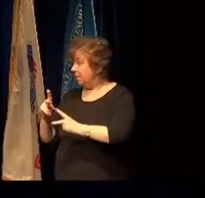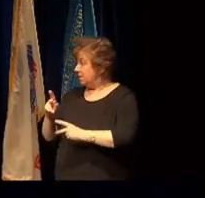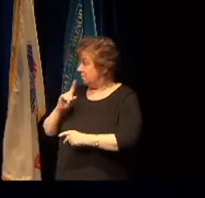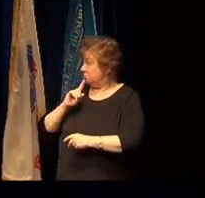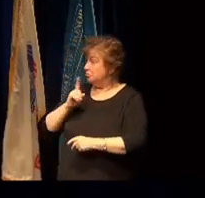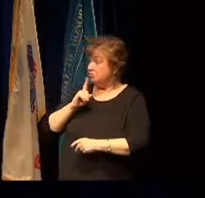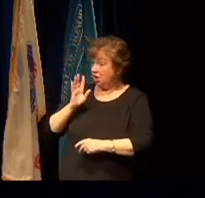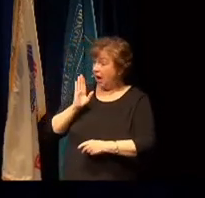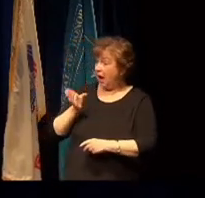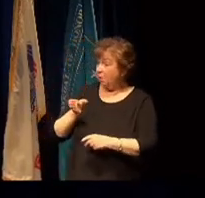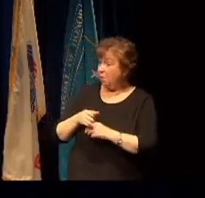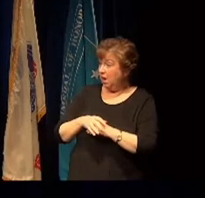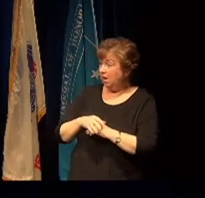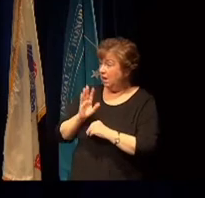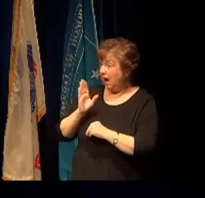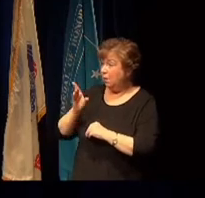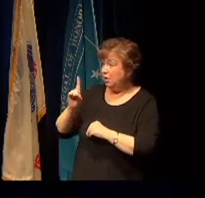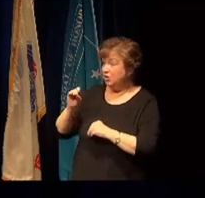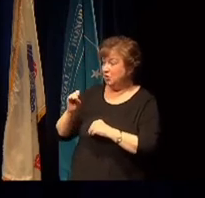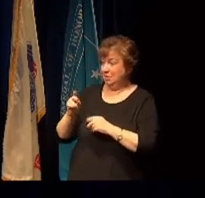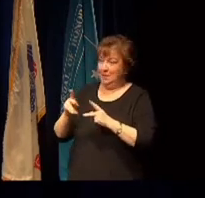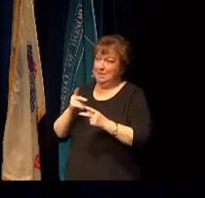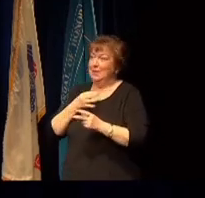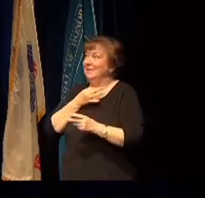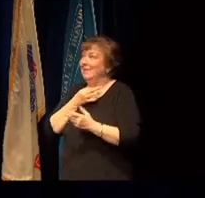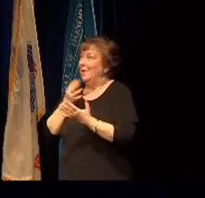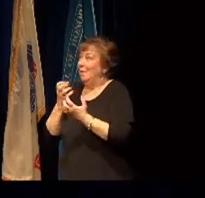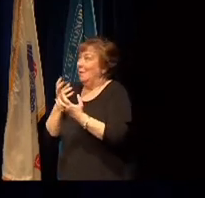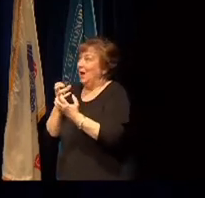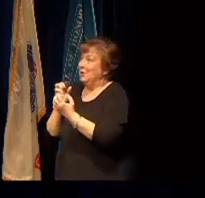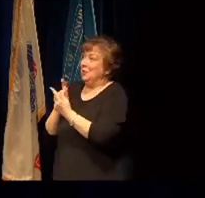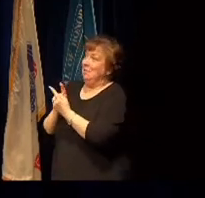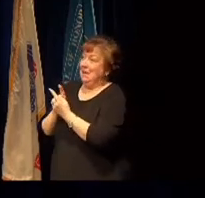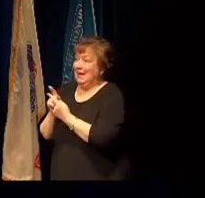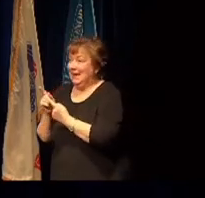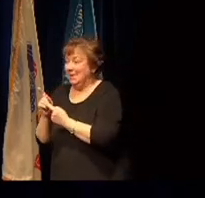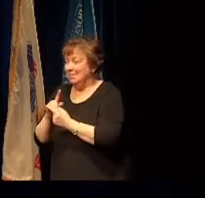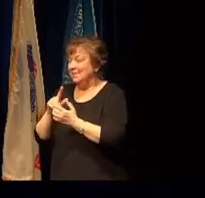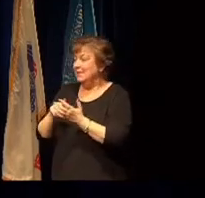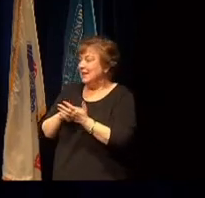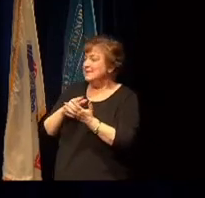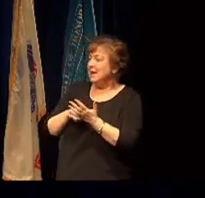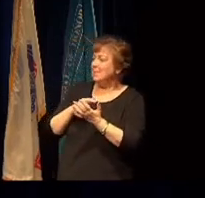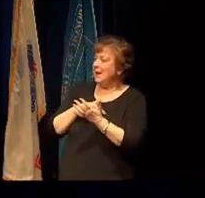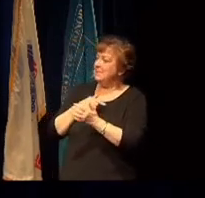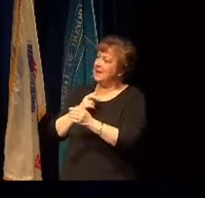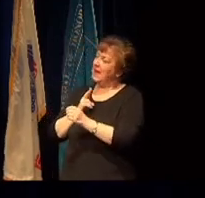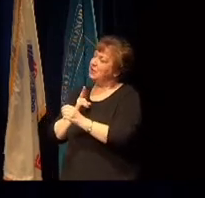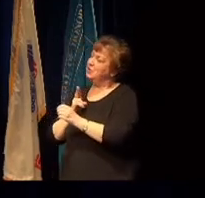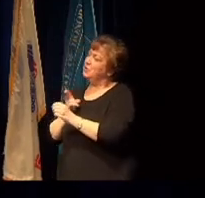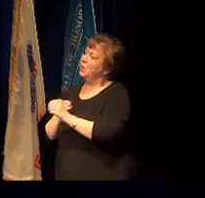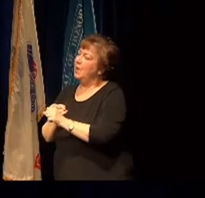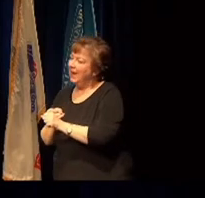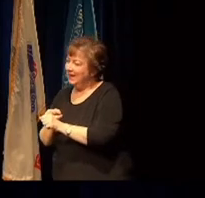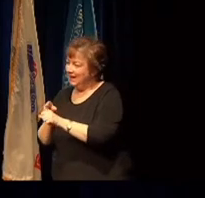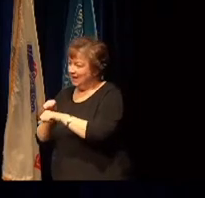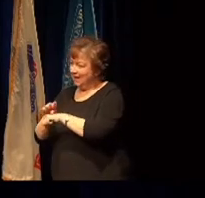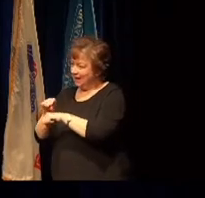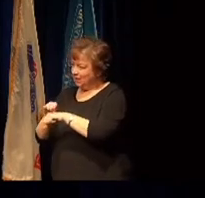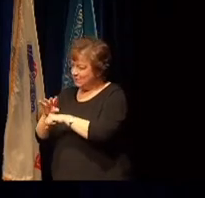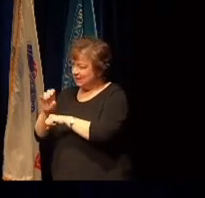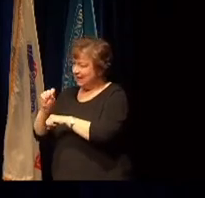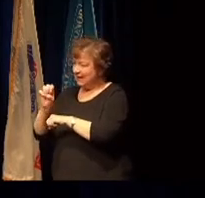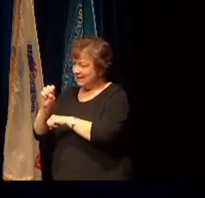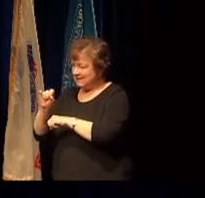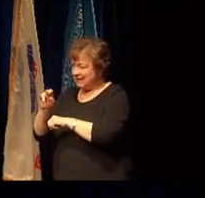well, I'll do that. Of course, they just want to get to meet him. Well, I'd sit in those counseling sessions and I'd listen